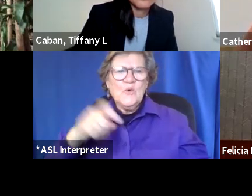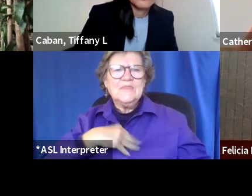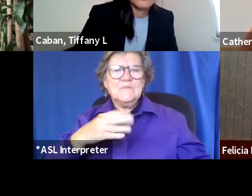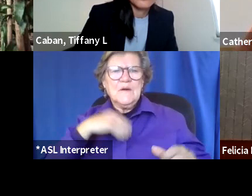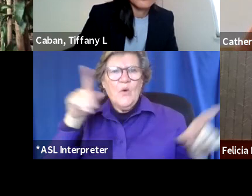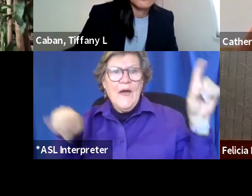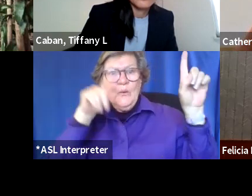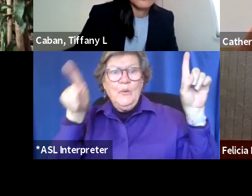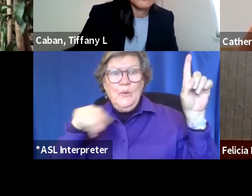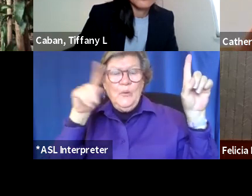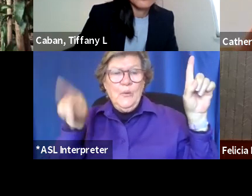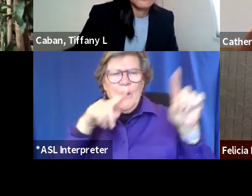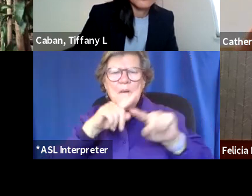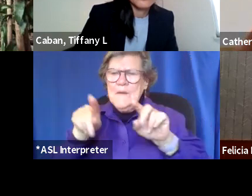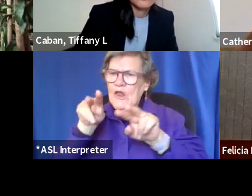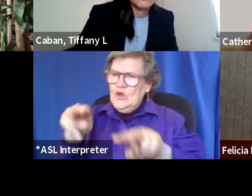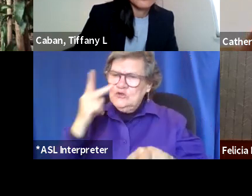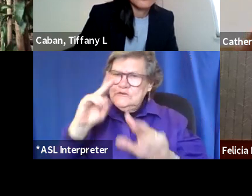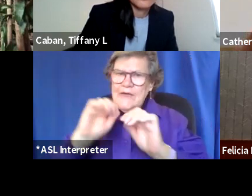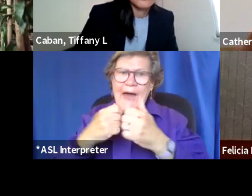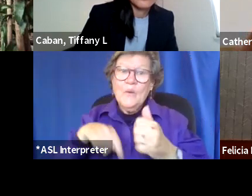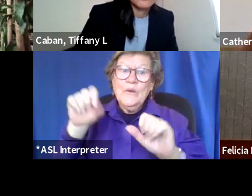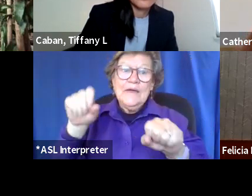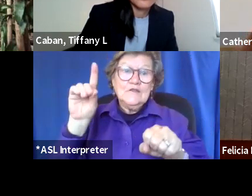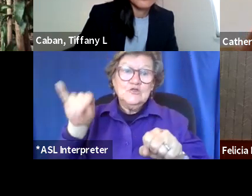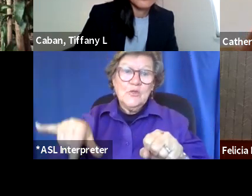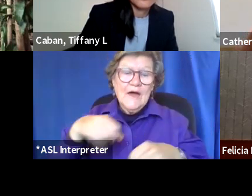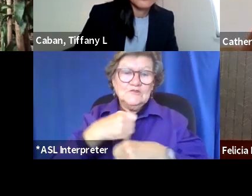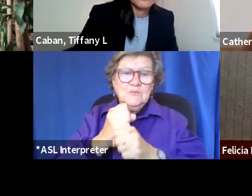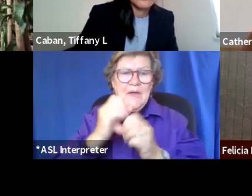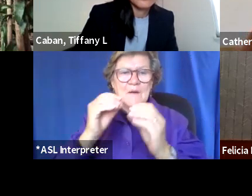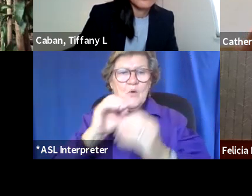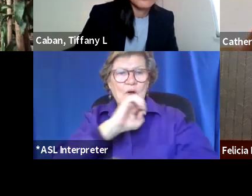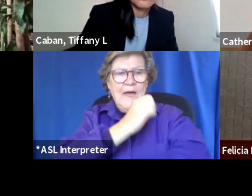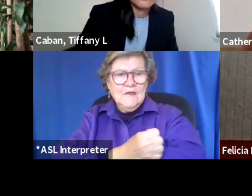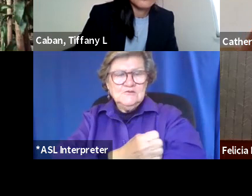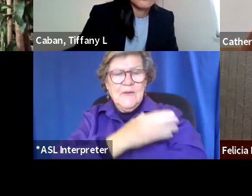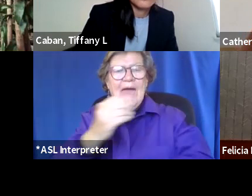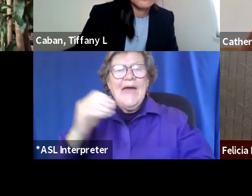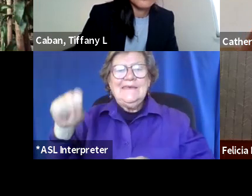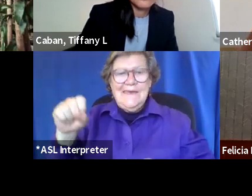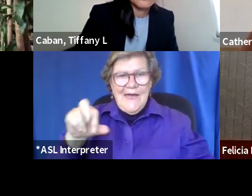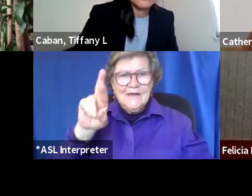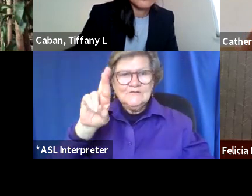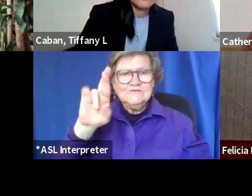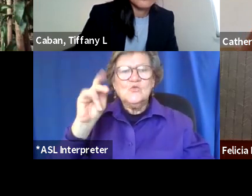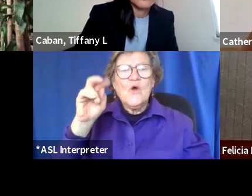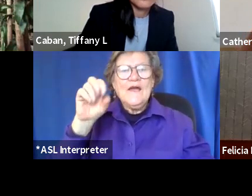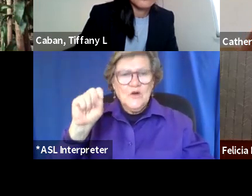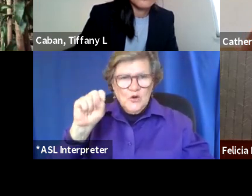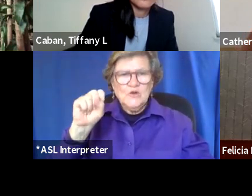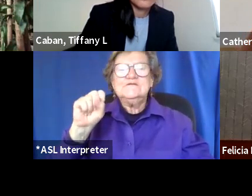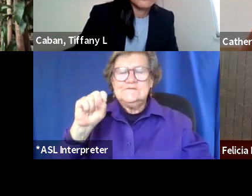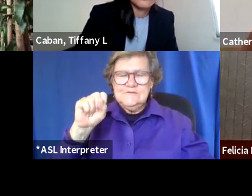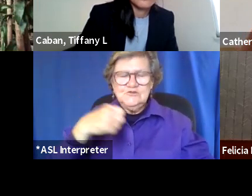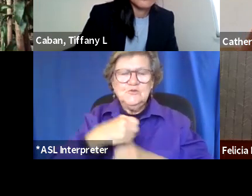future. So we should be looking at how we can use that to create more green energy. I do support renewable Rikers. I do feel we need to expand our tree